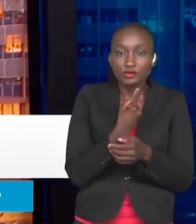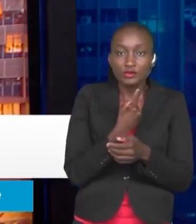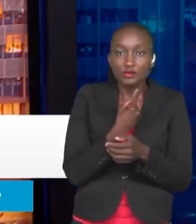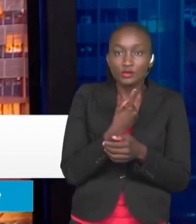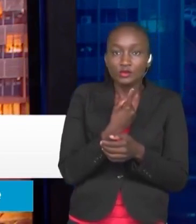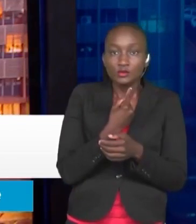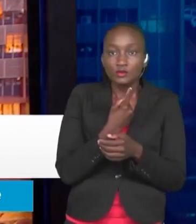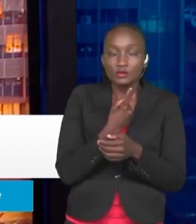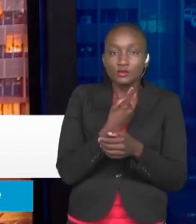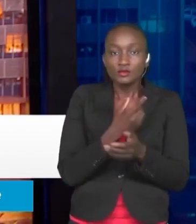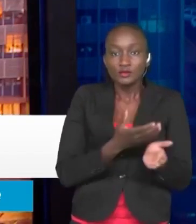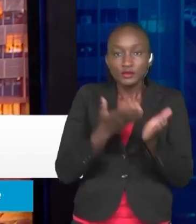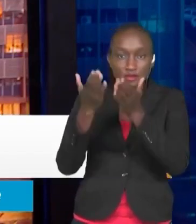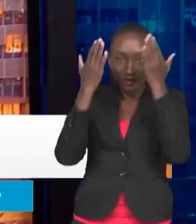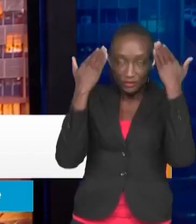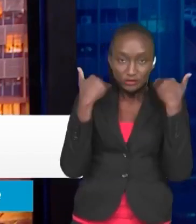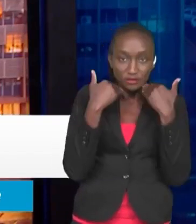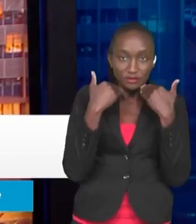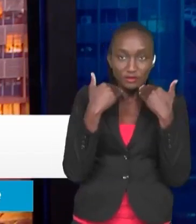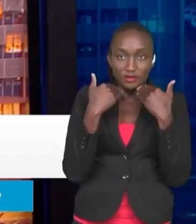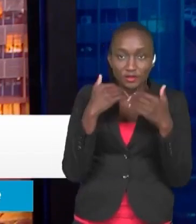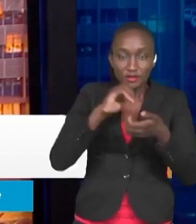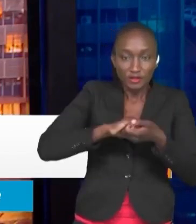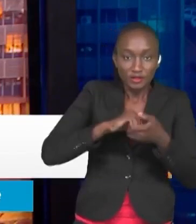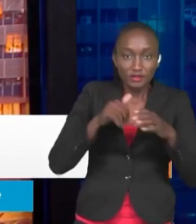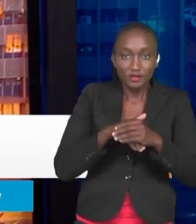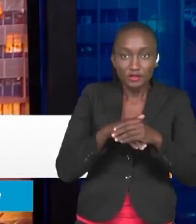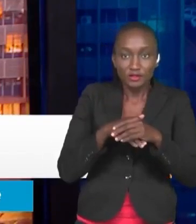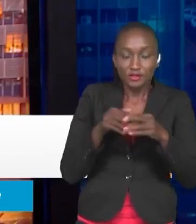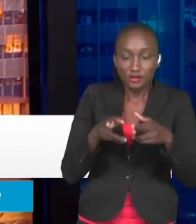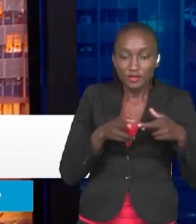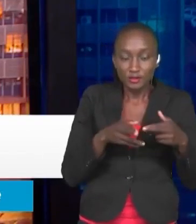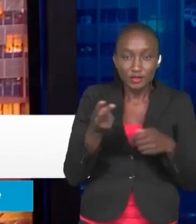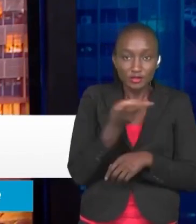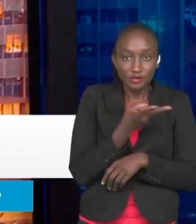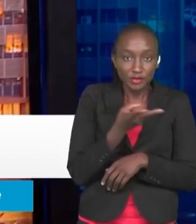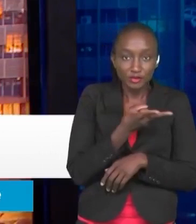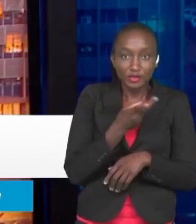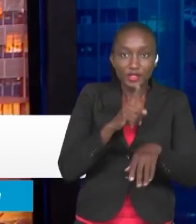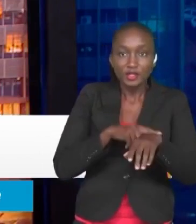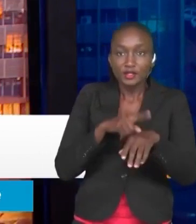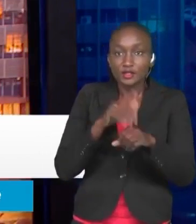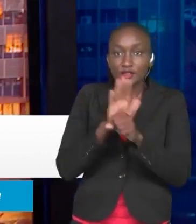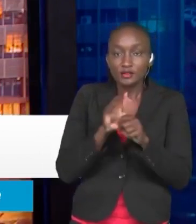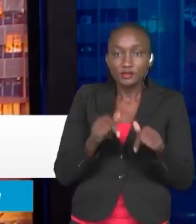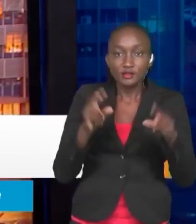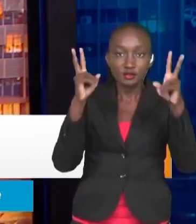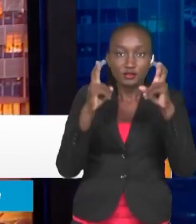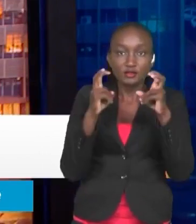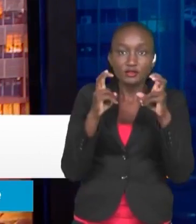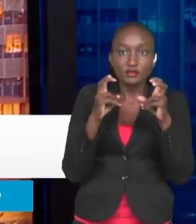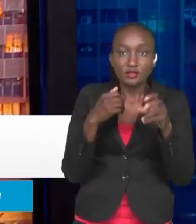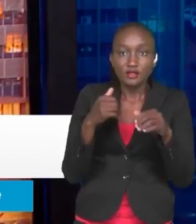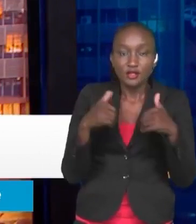who should be prosecuted for having engaged in defilement. Mm-hmm. It is both. The problem is that when a lot of these issues, when